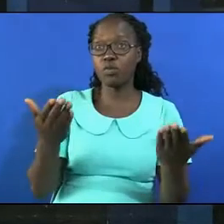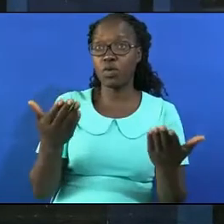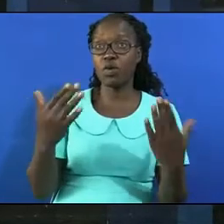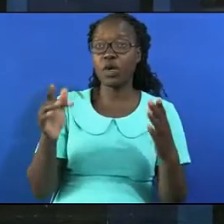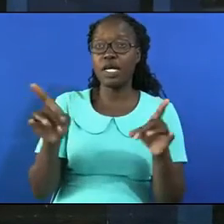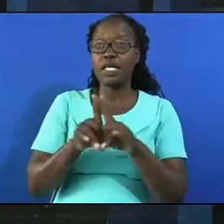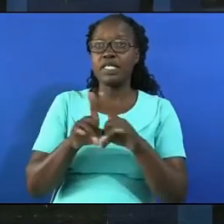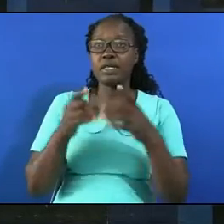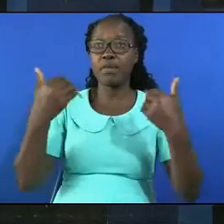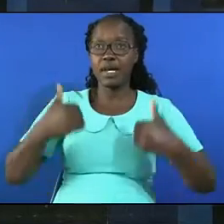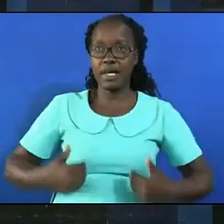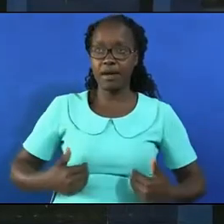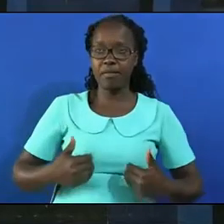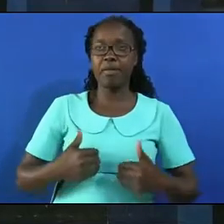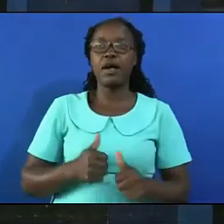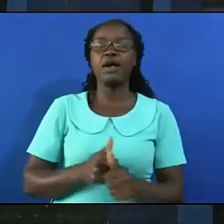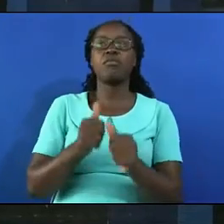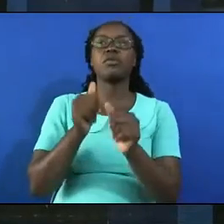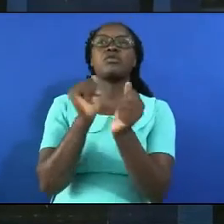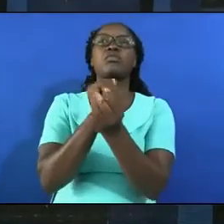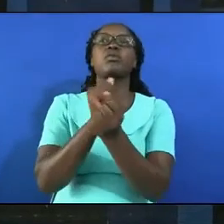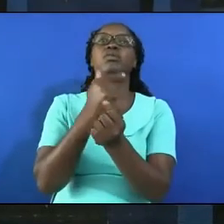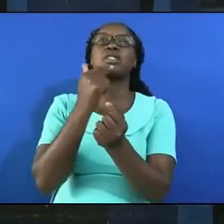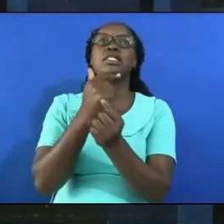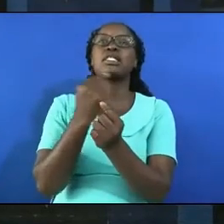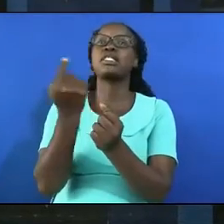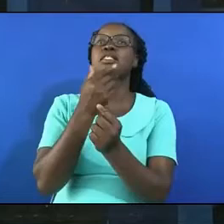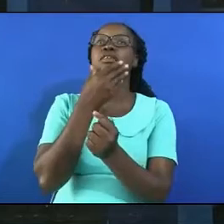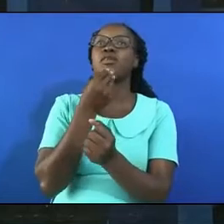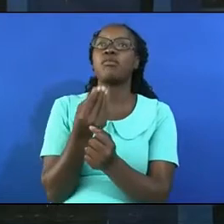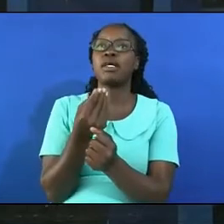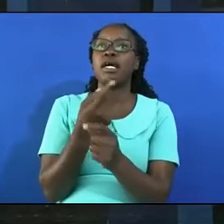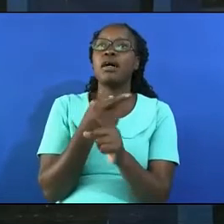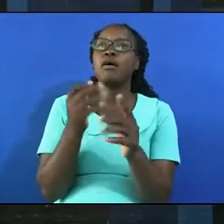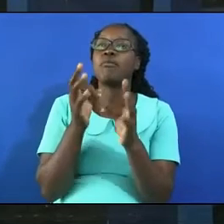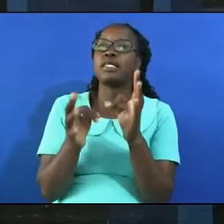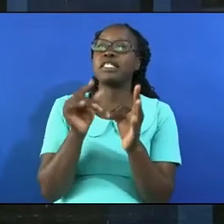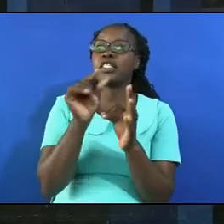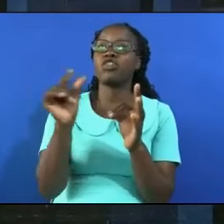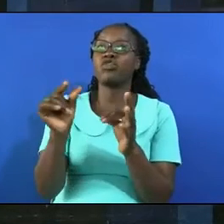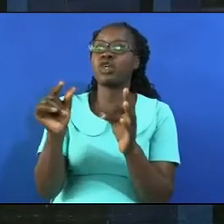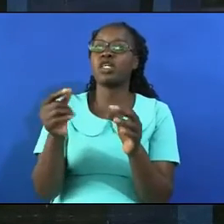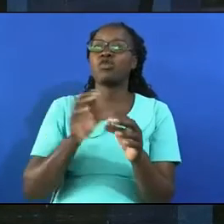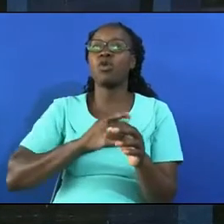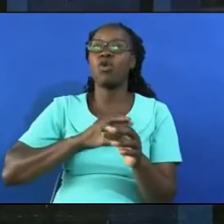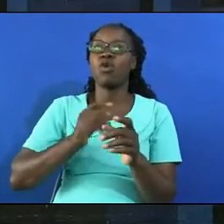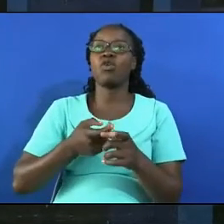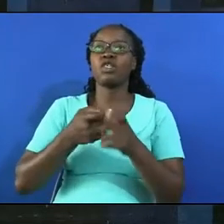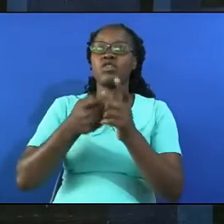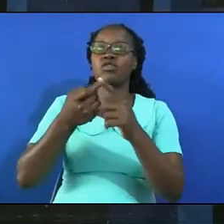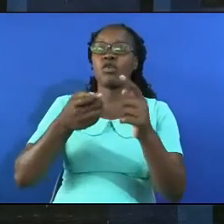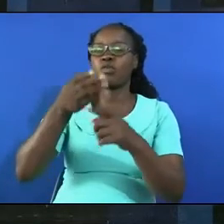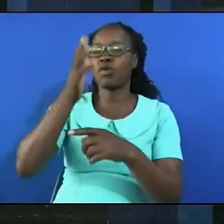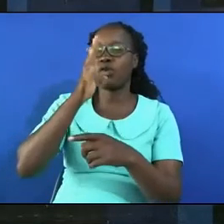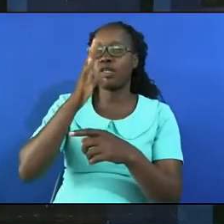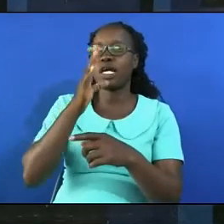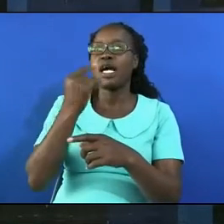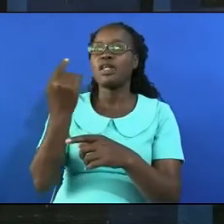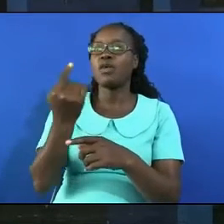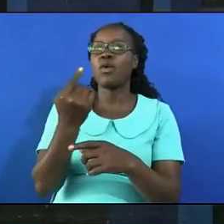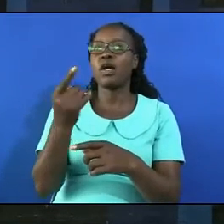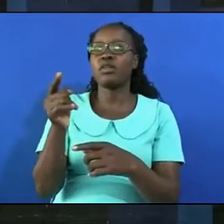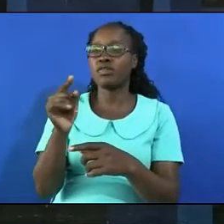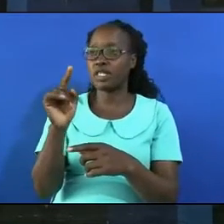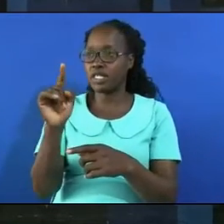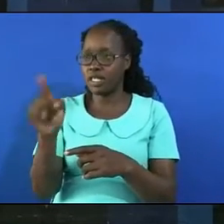as I am. Apostle Paul says he is a single man. But each of you has your own gift from God. And one has